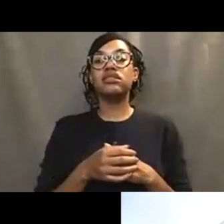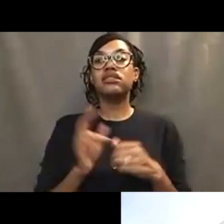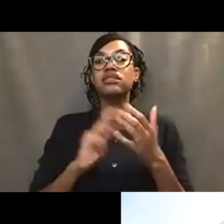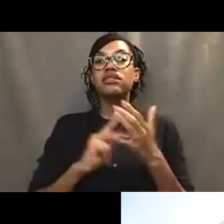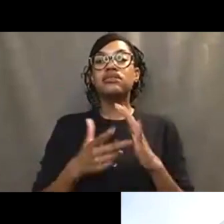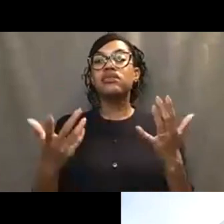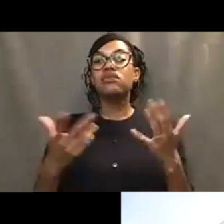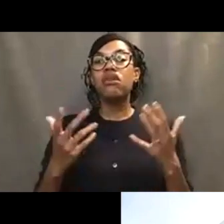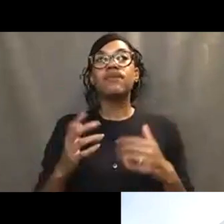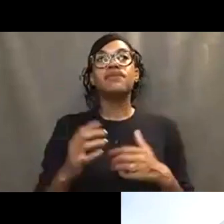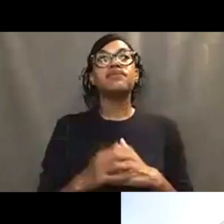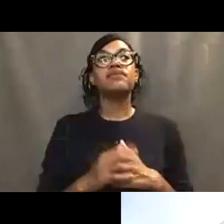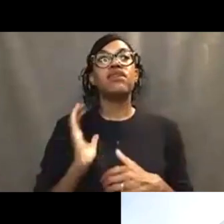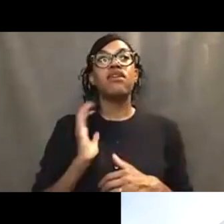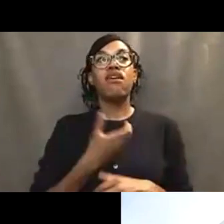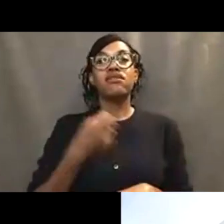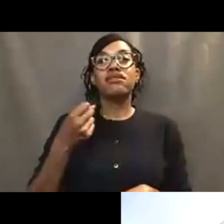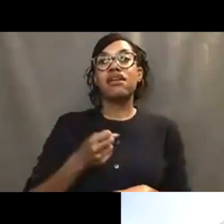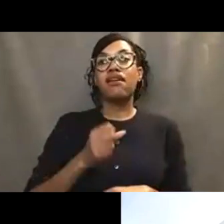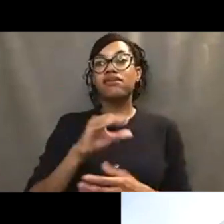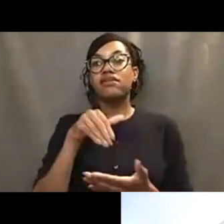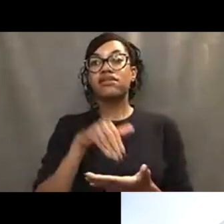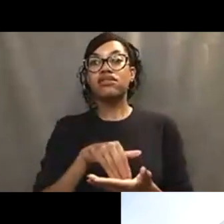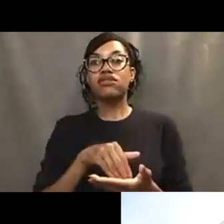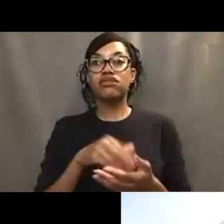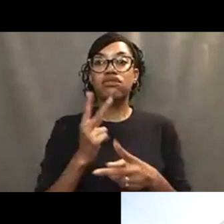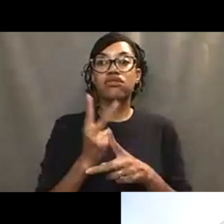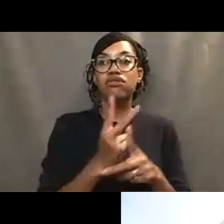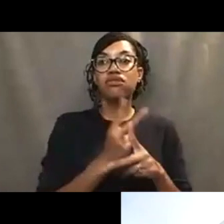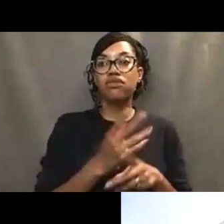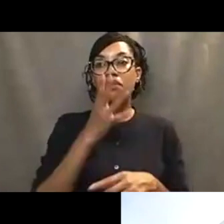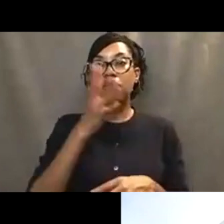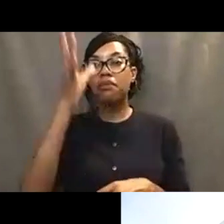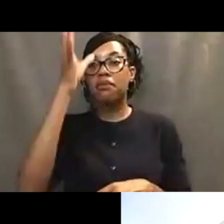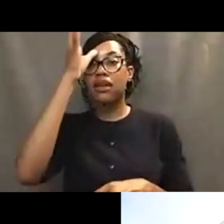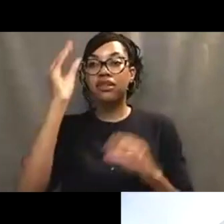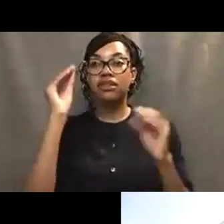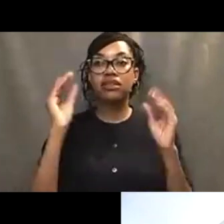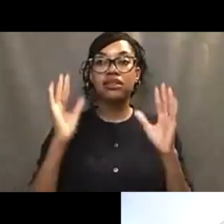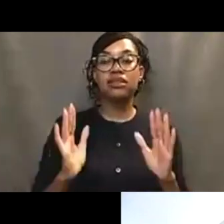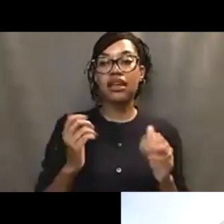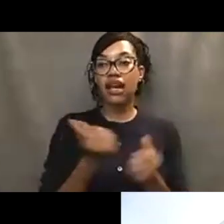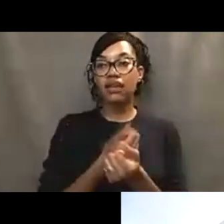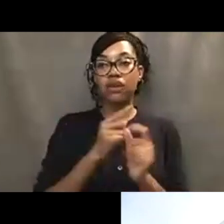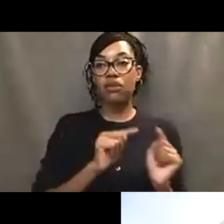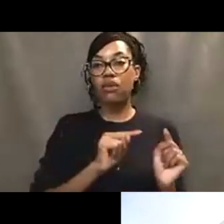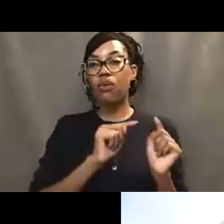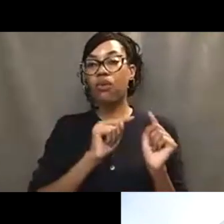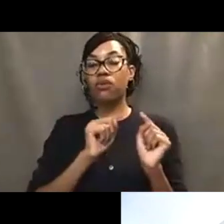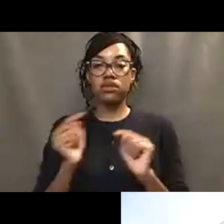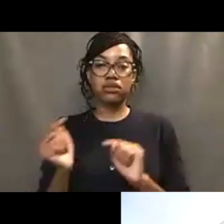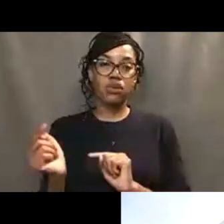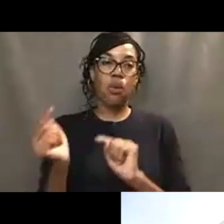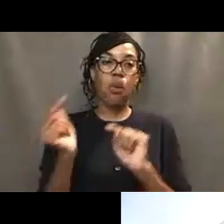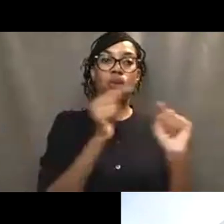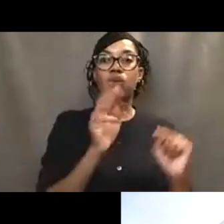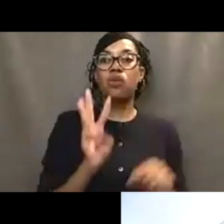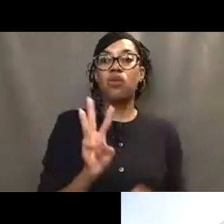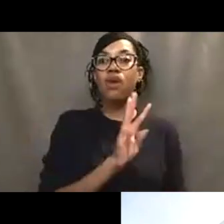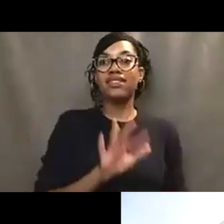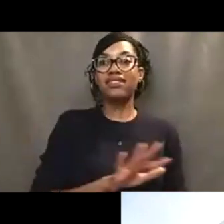South Central caregiver and student base all the way to the west side in the Santa Monica Mountains to